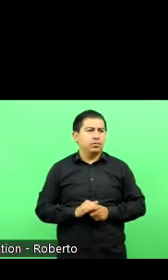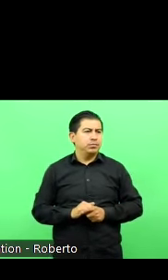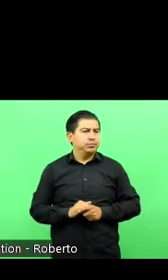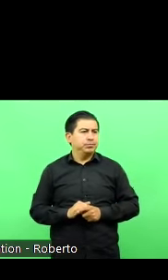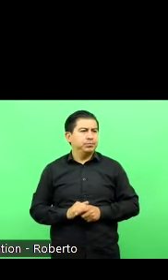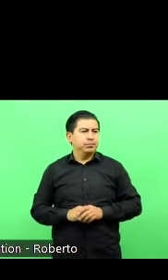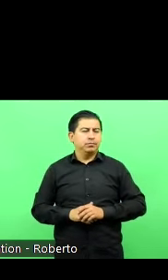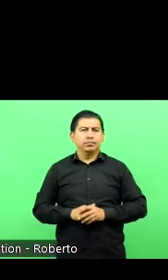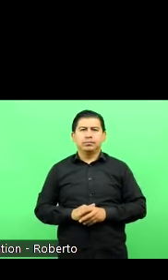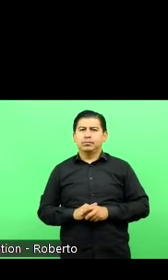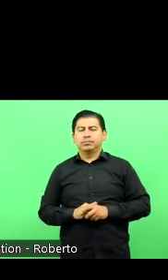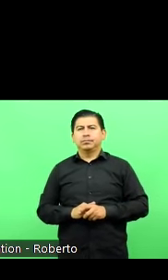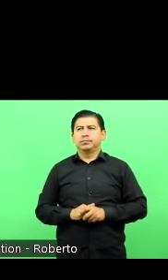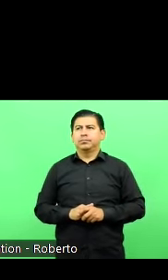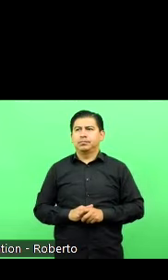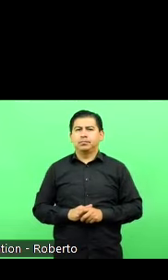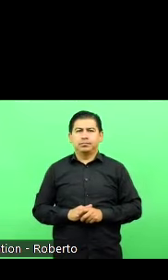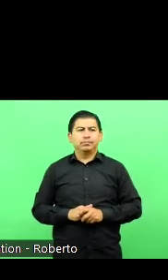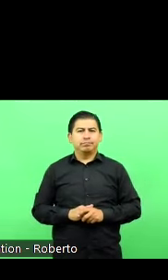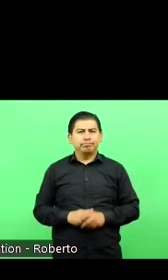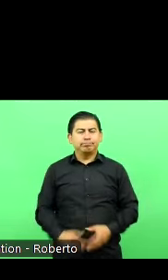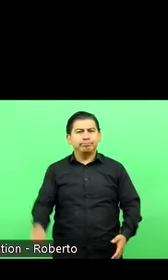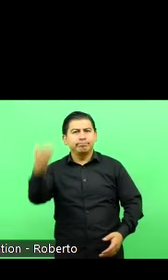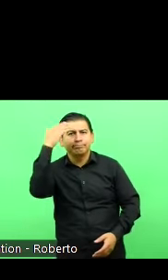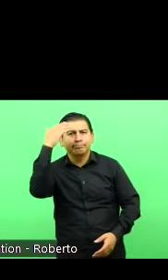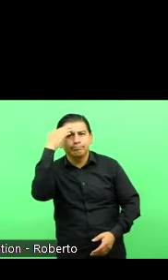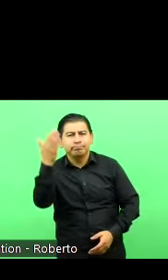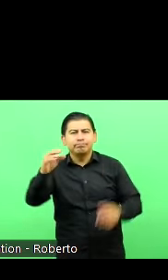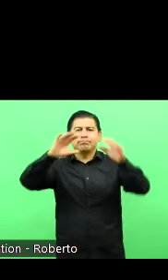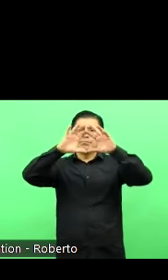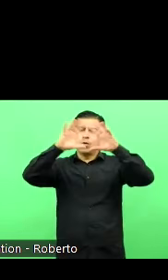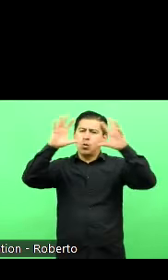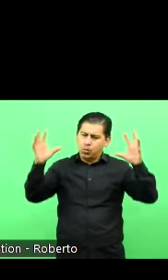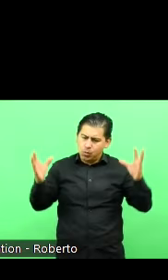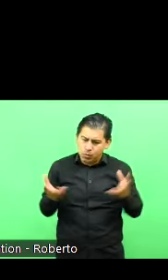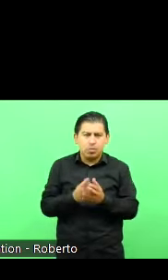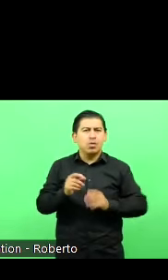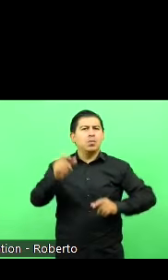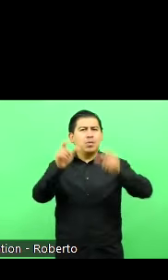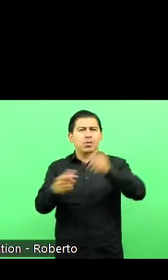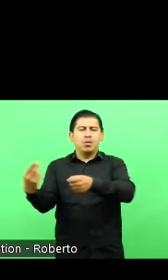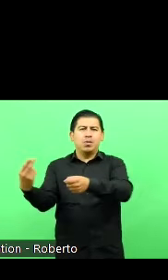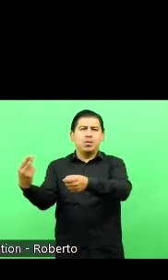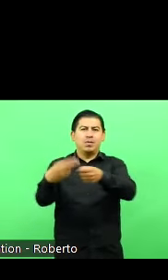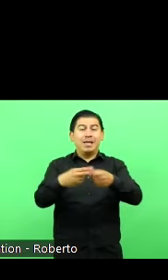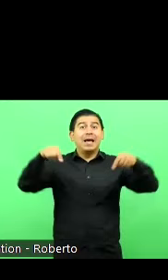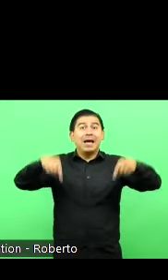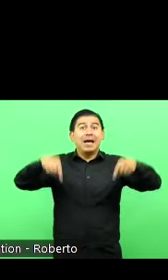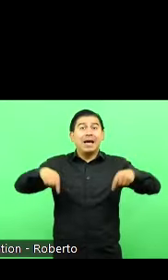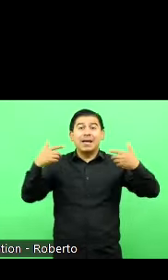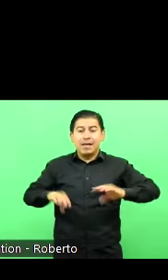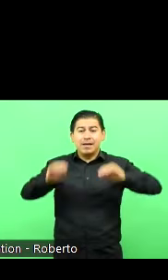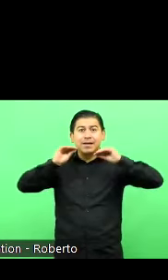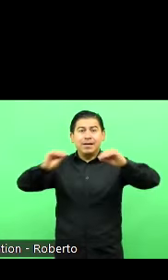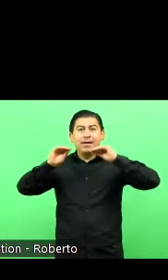Dear participants from all around the world, welcome to the 5th annual certificate training on leveraging technological